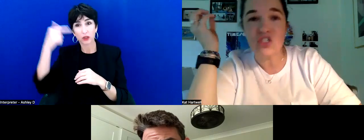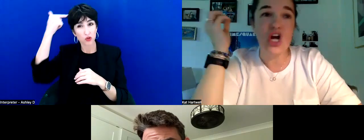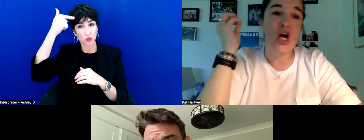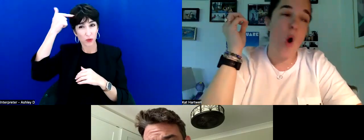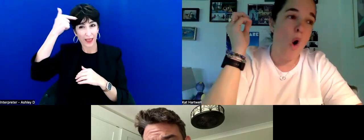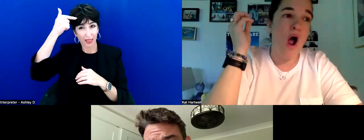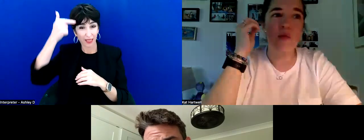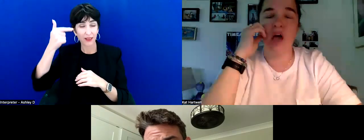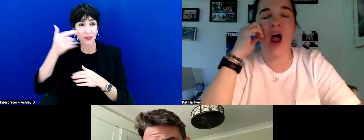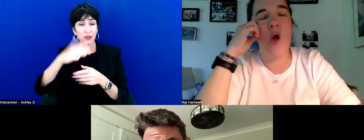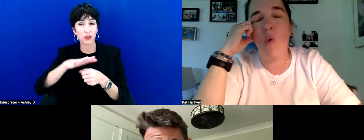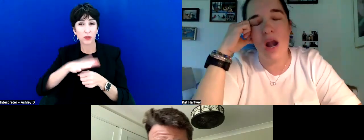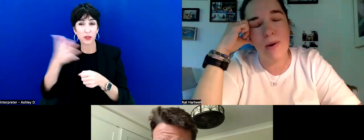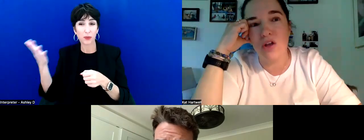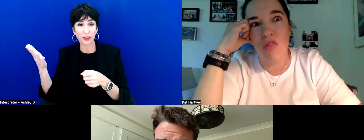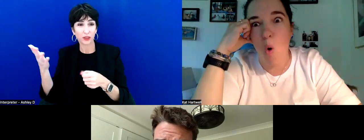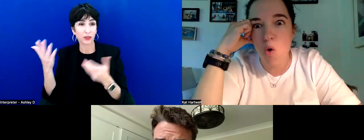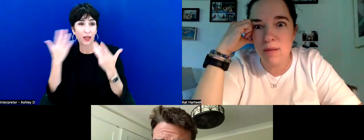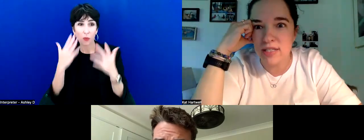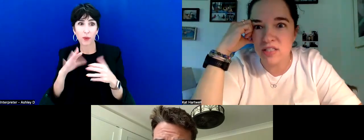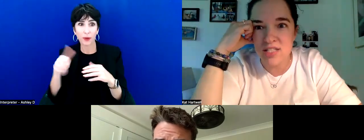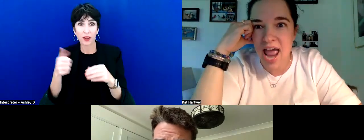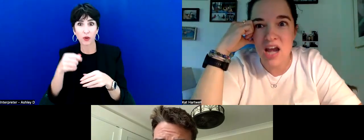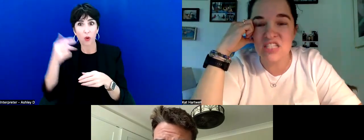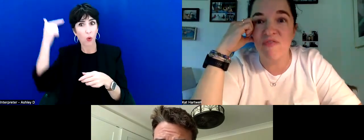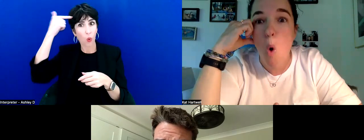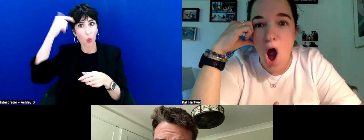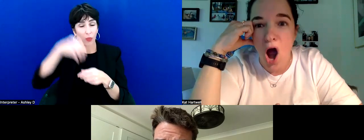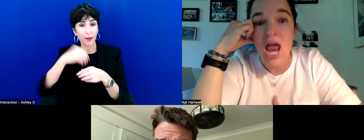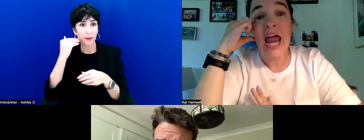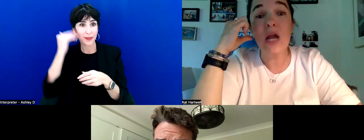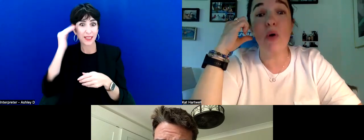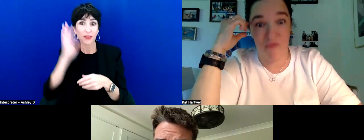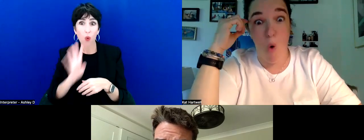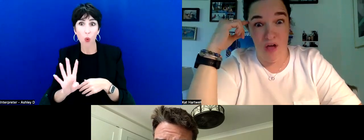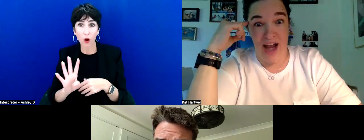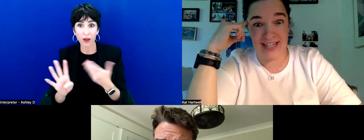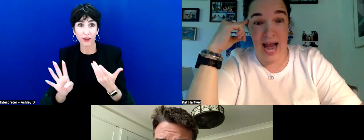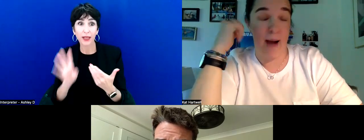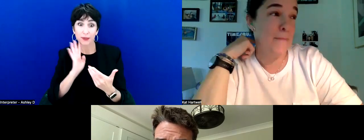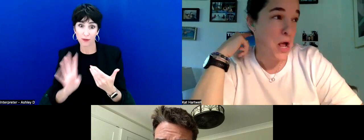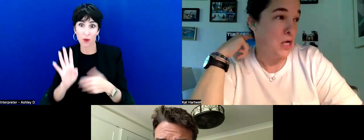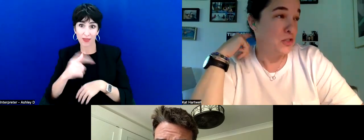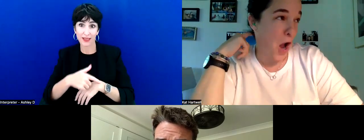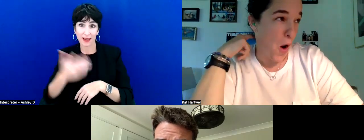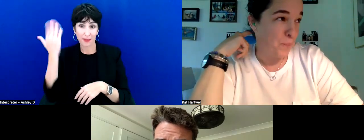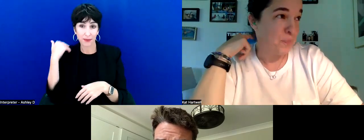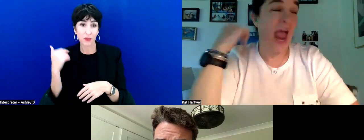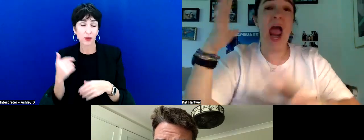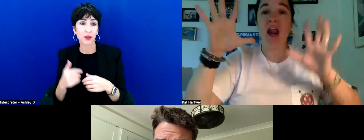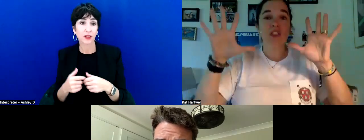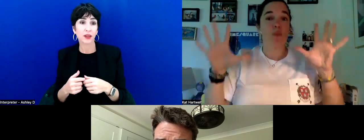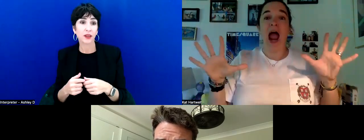the pressure, or I don't want to put another hole in my son's head. He's 4. He was 4 that time.